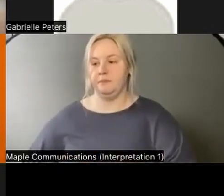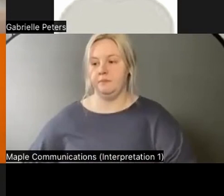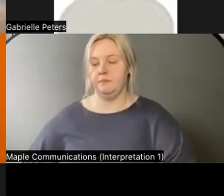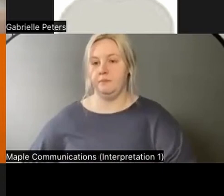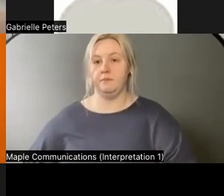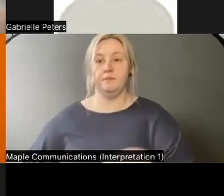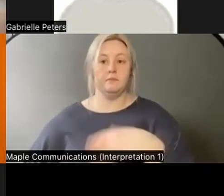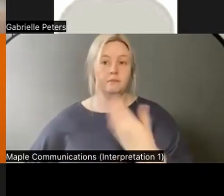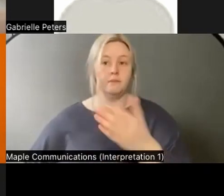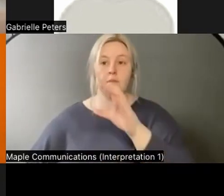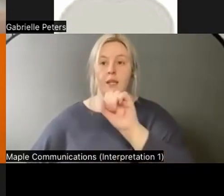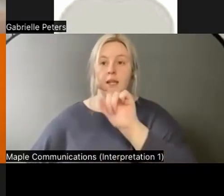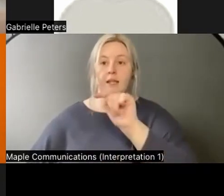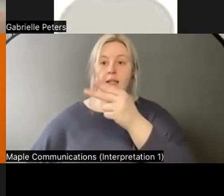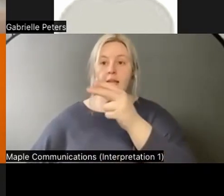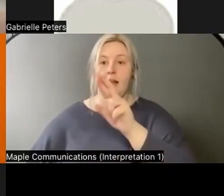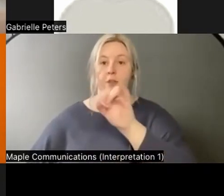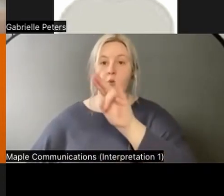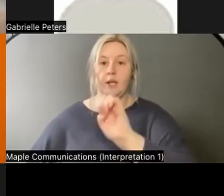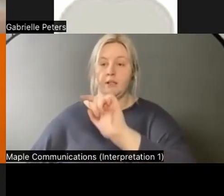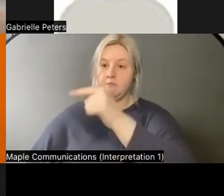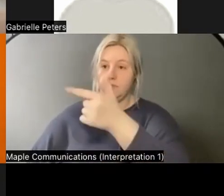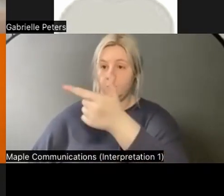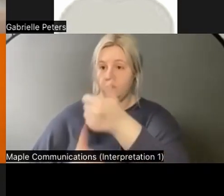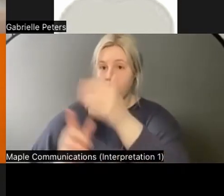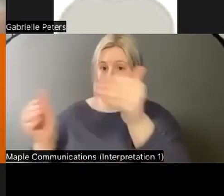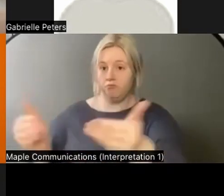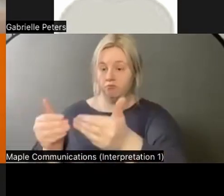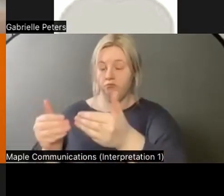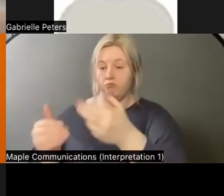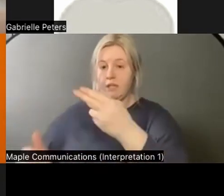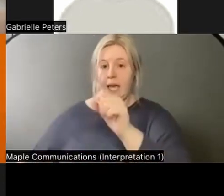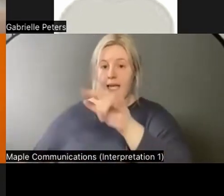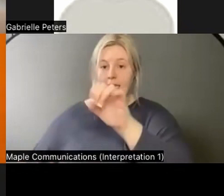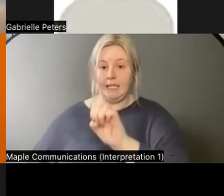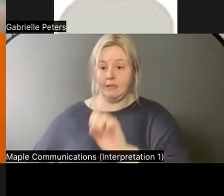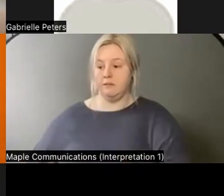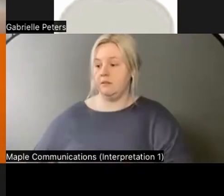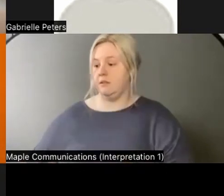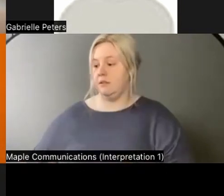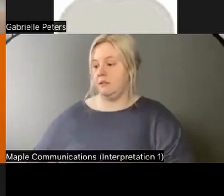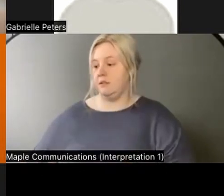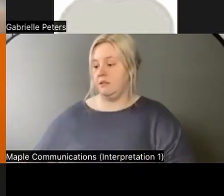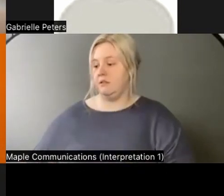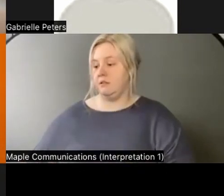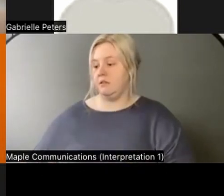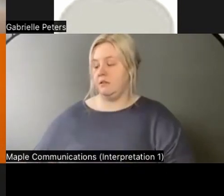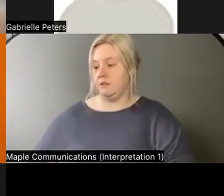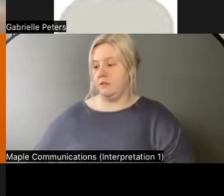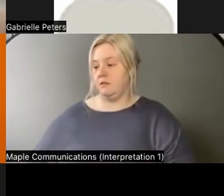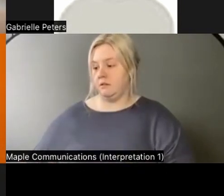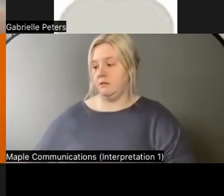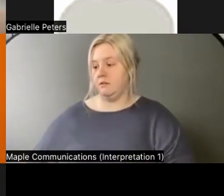Catherine, do you want to take it away with the introduction for Heidi's comments? I certainly will,